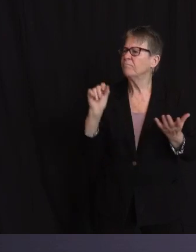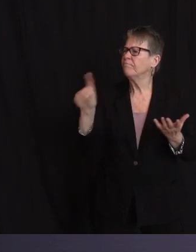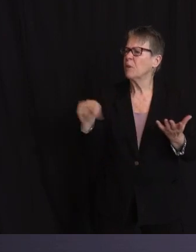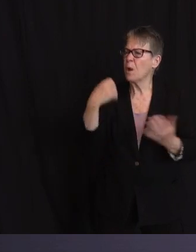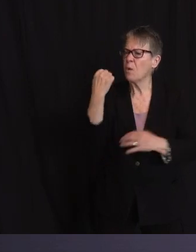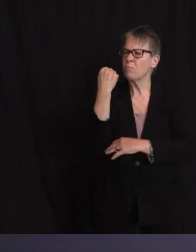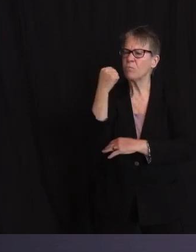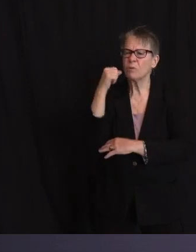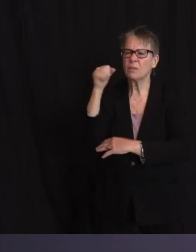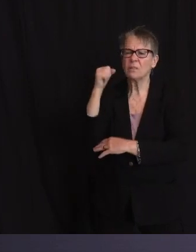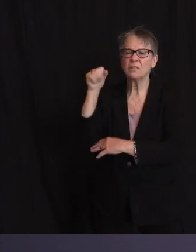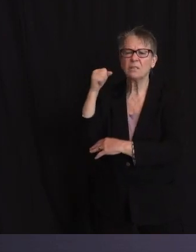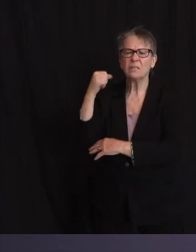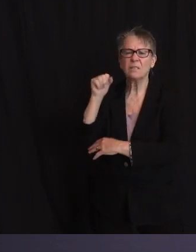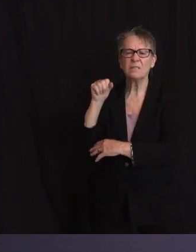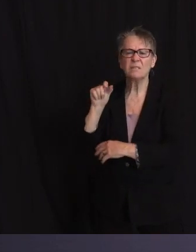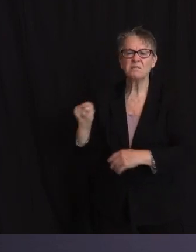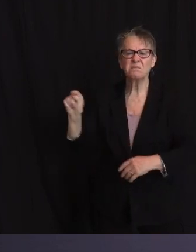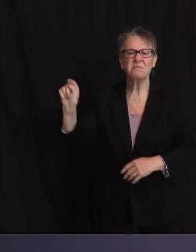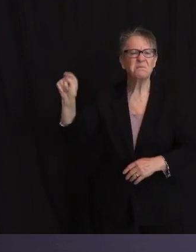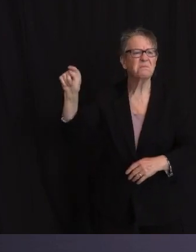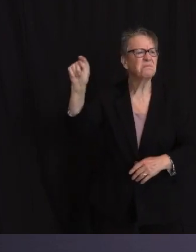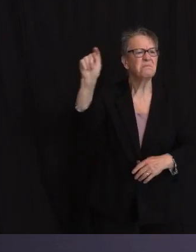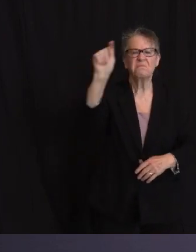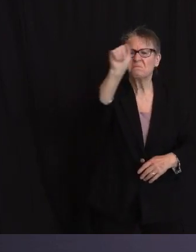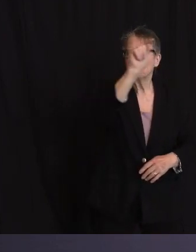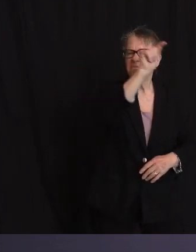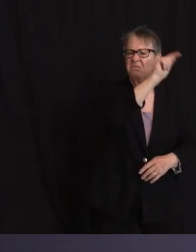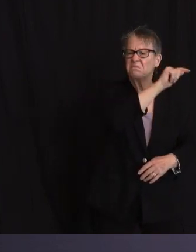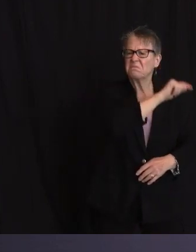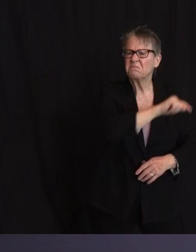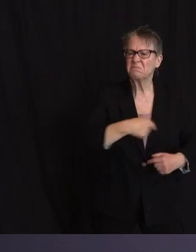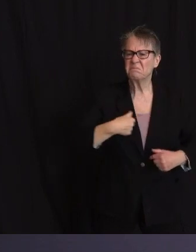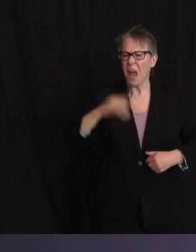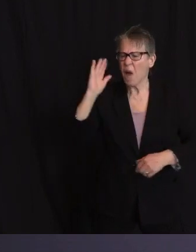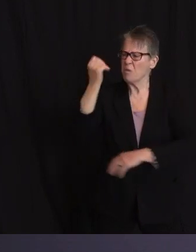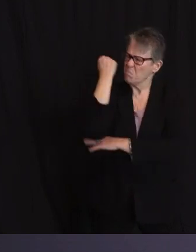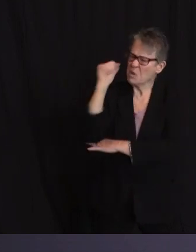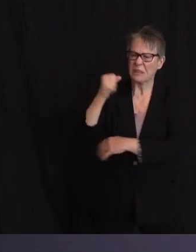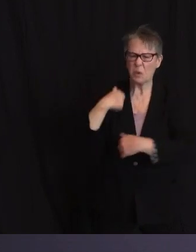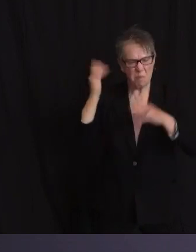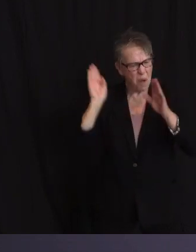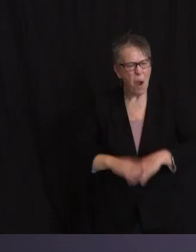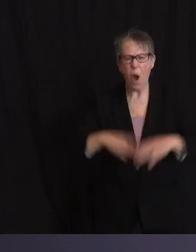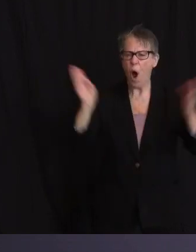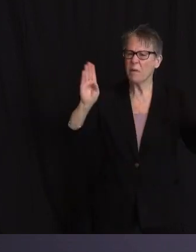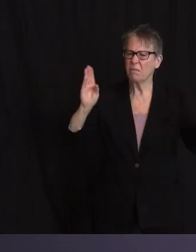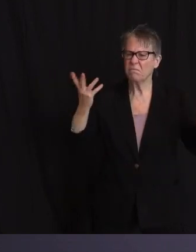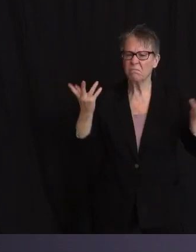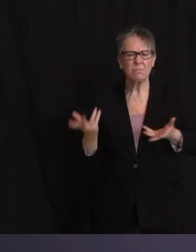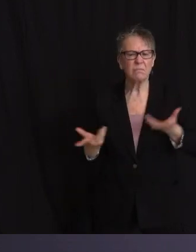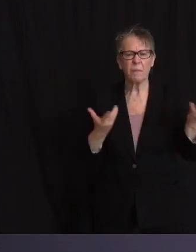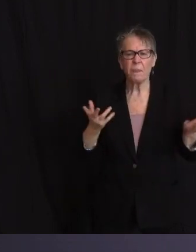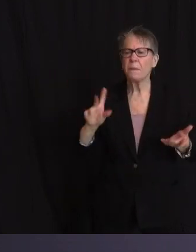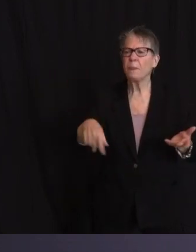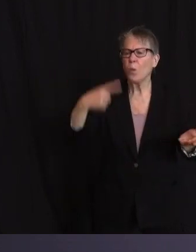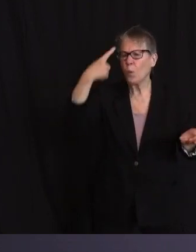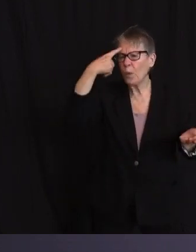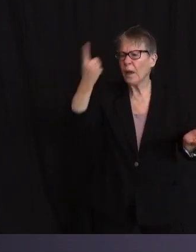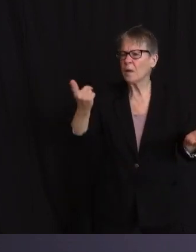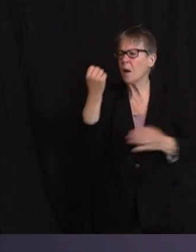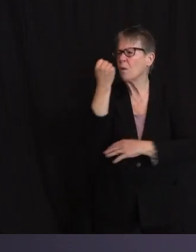people are saying they're going to protest to reopen the state. I wanted to know what your thoughts were on that. Thank you, Governor. My